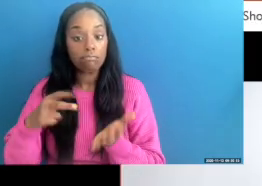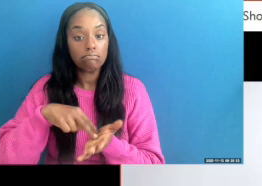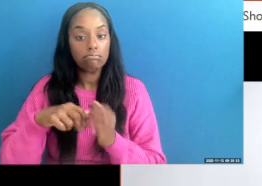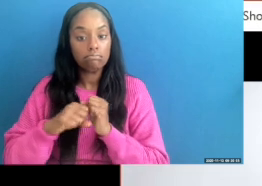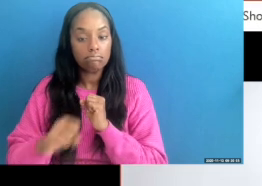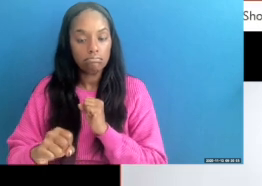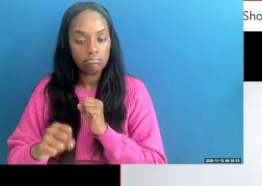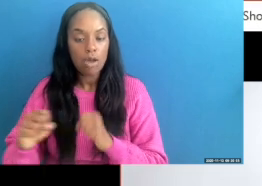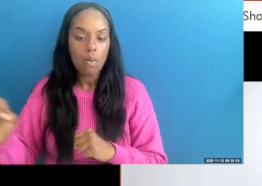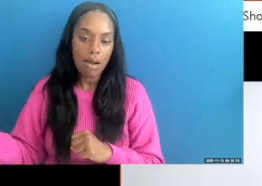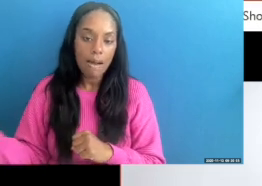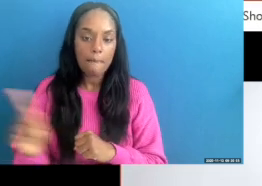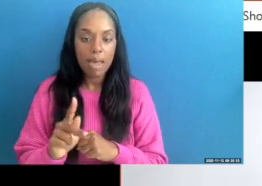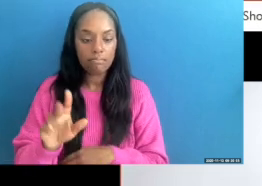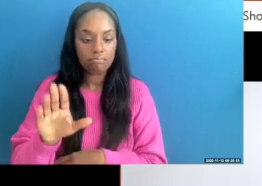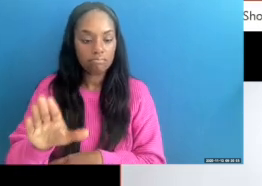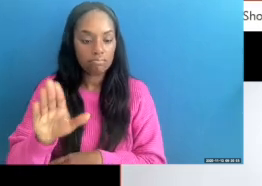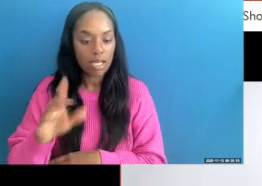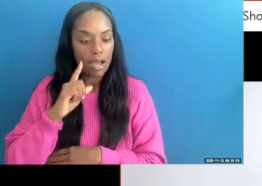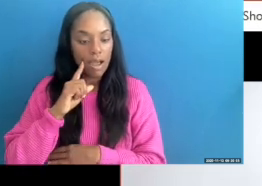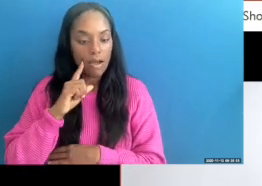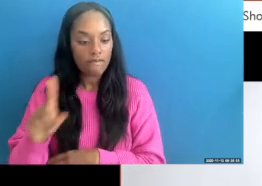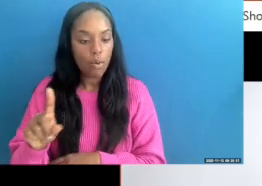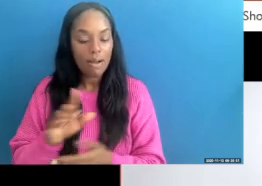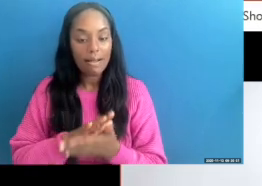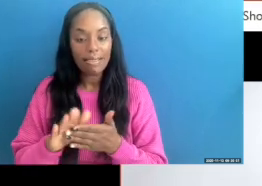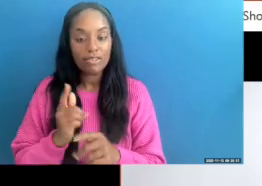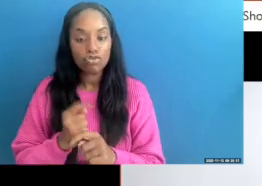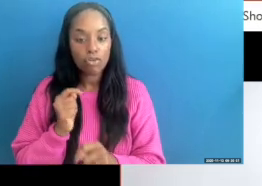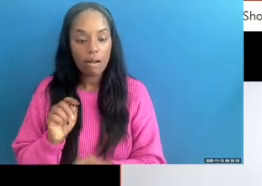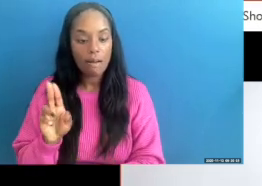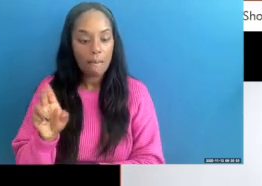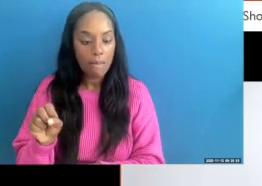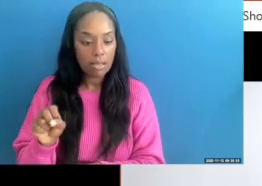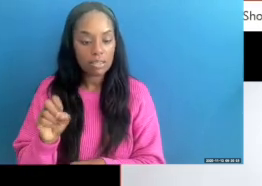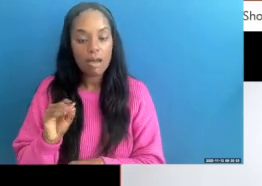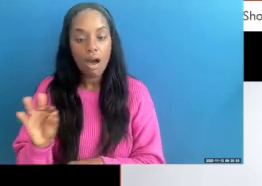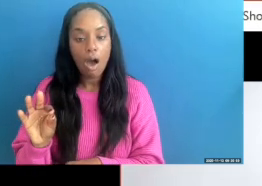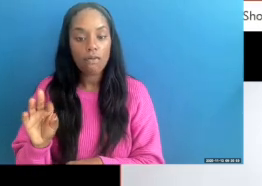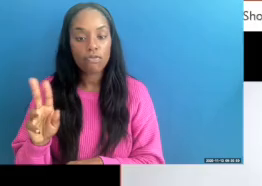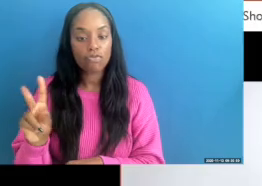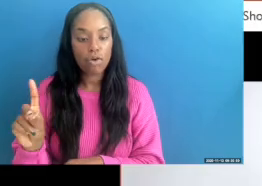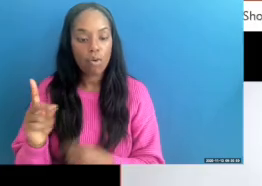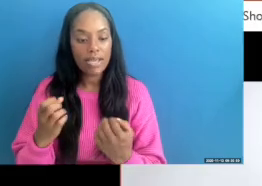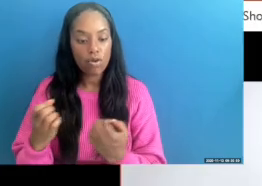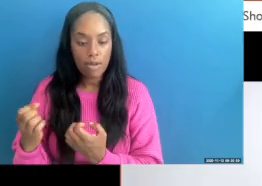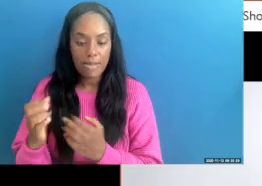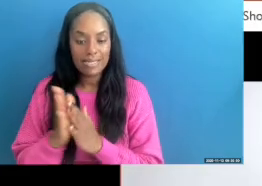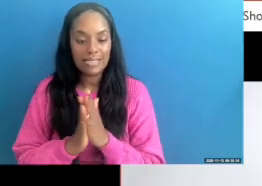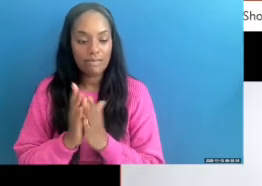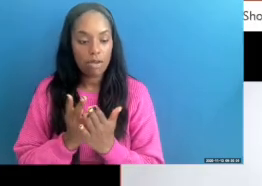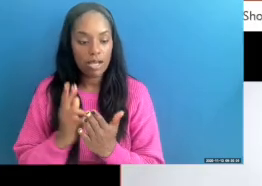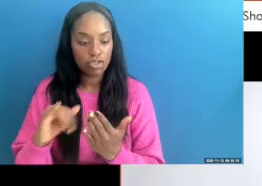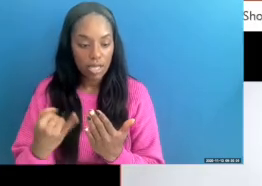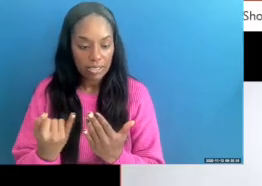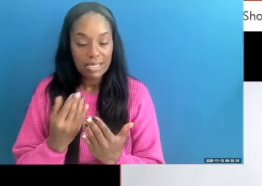input session on clean trucks, buses, and off-road equipment incentive projects and emerging opportunities. There's going to be lots